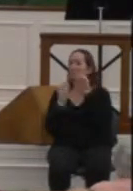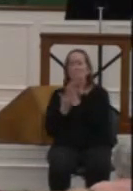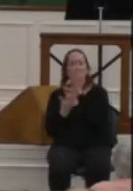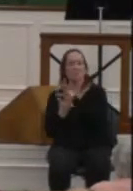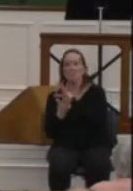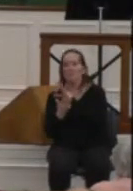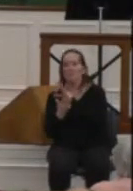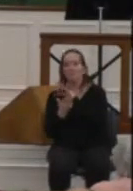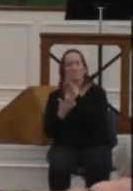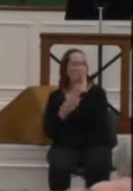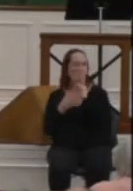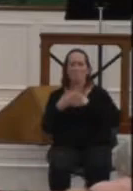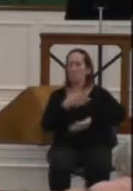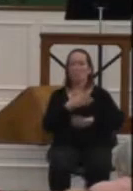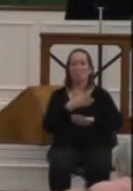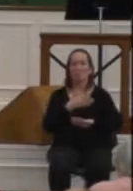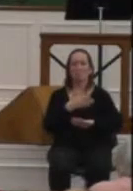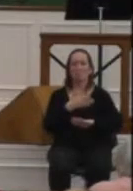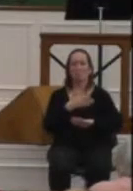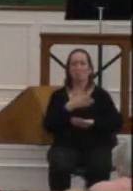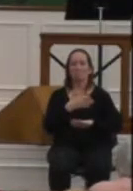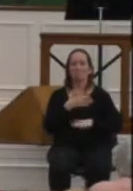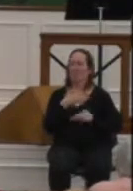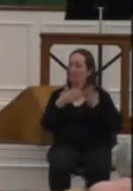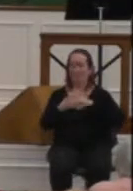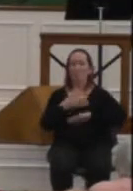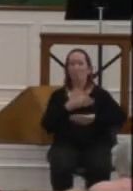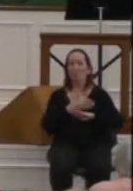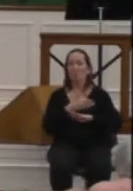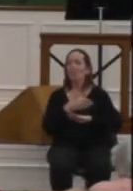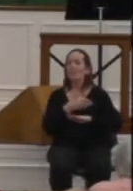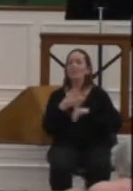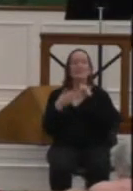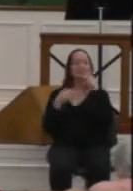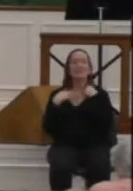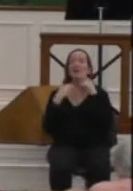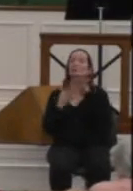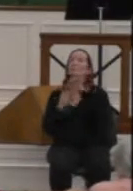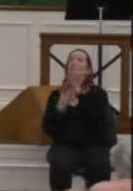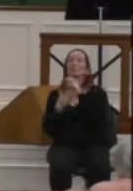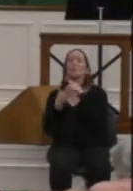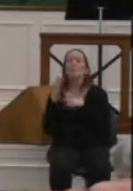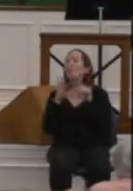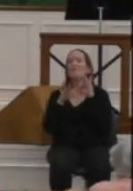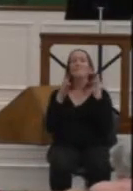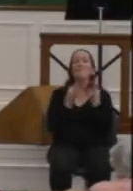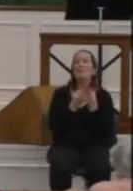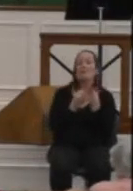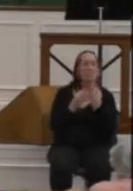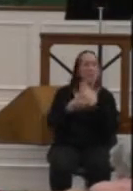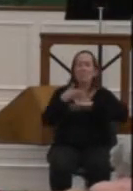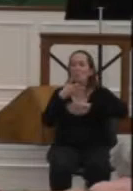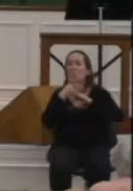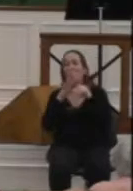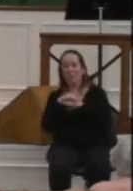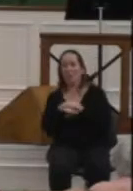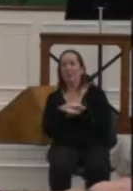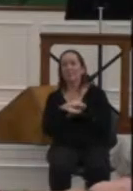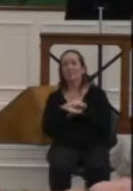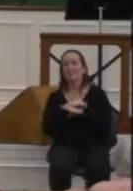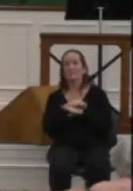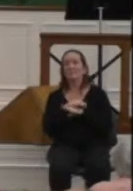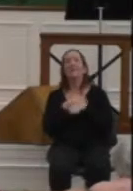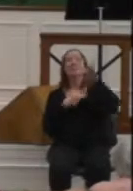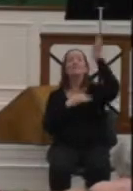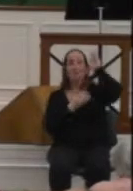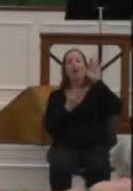choice. They were born. They didn't have a choice of what family they were born into.